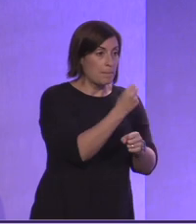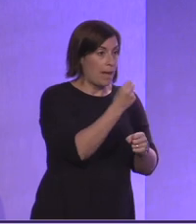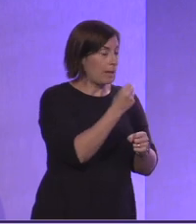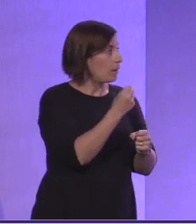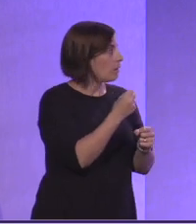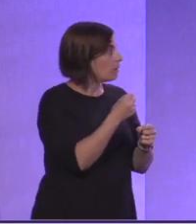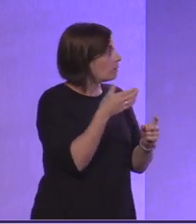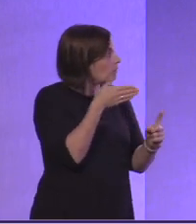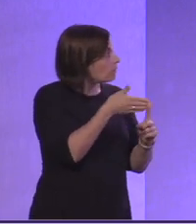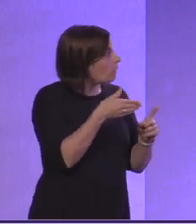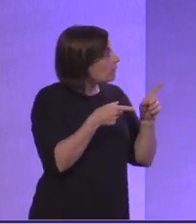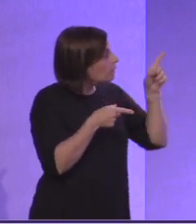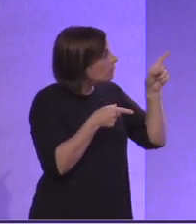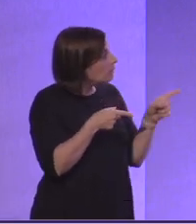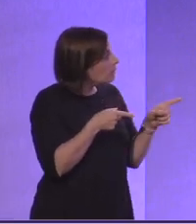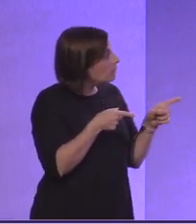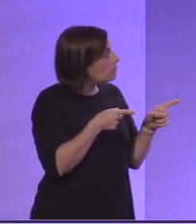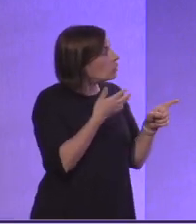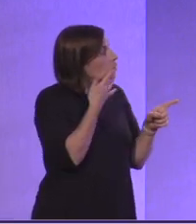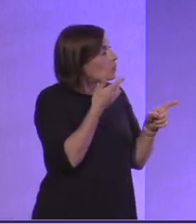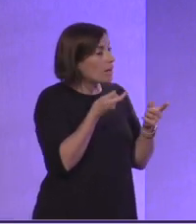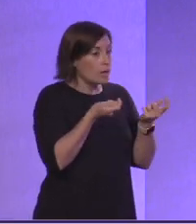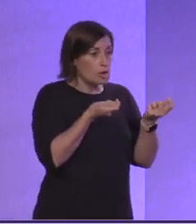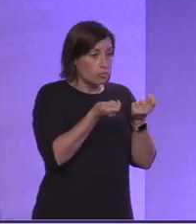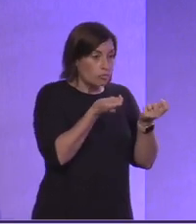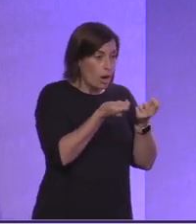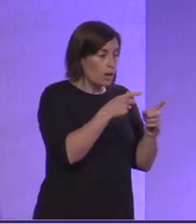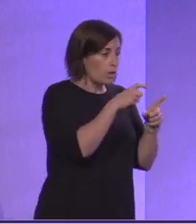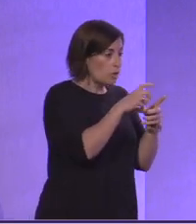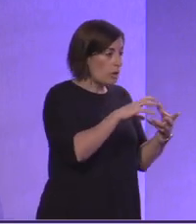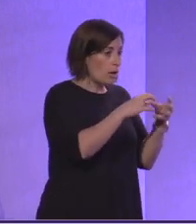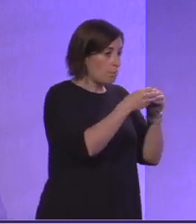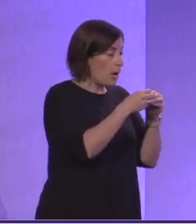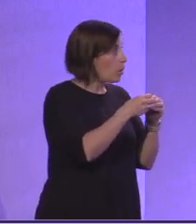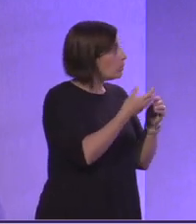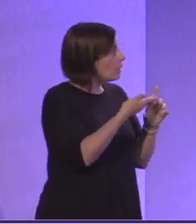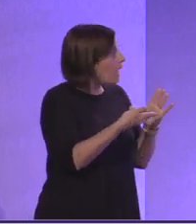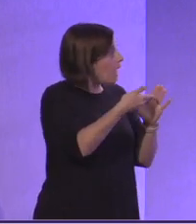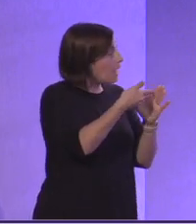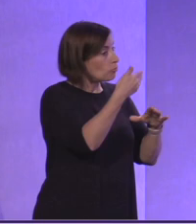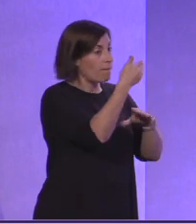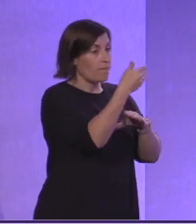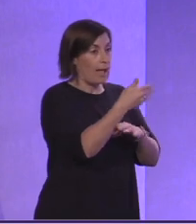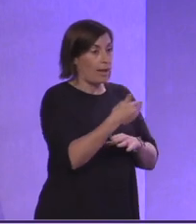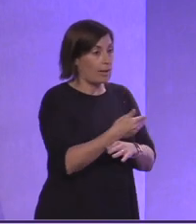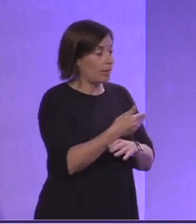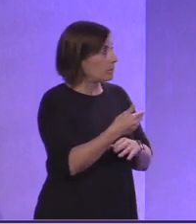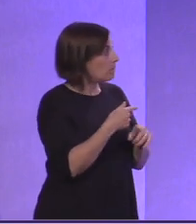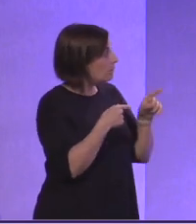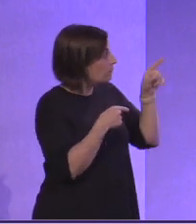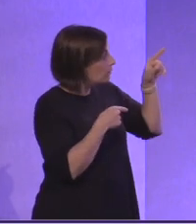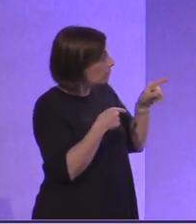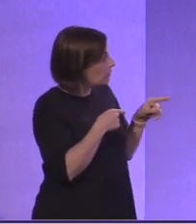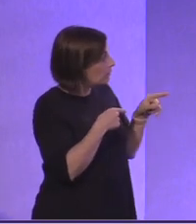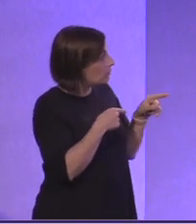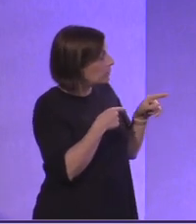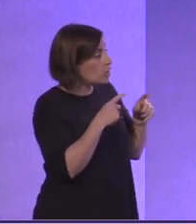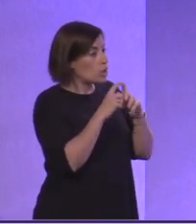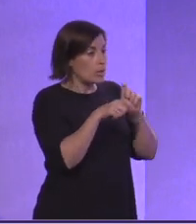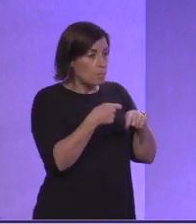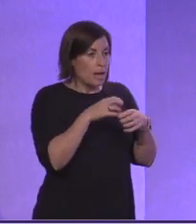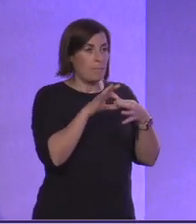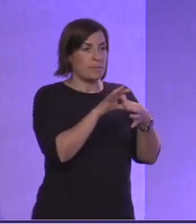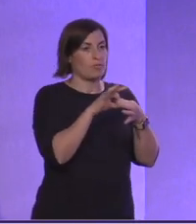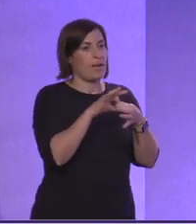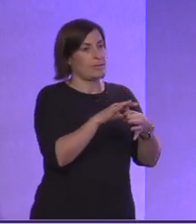Docker Compose run. When you do a run, you have to then add a few extra flags, which I'm not going to have time to go over, but these make it an interactive environment.